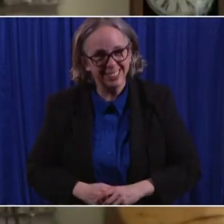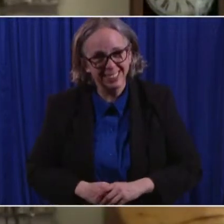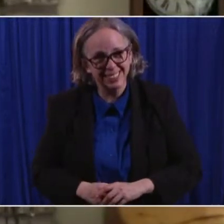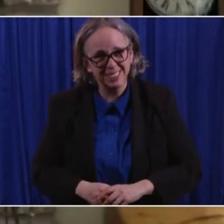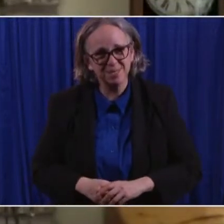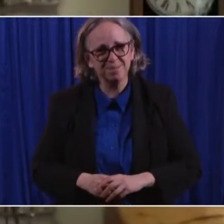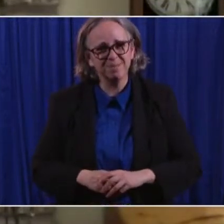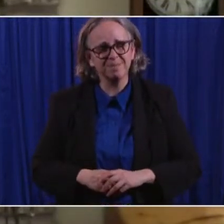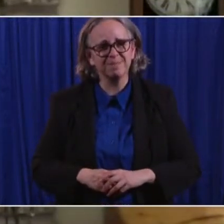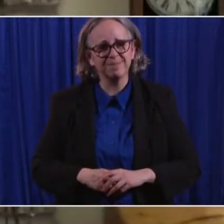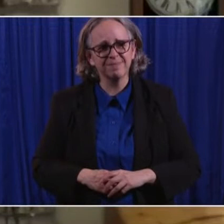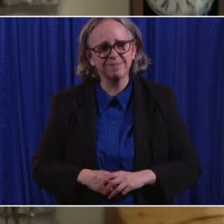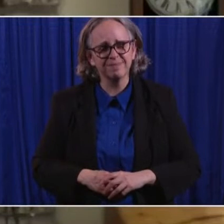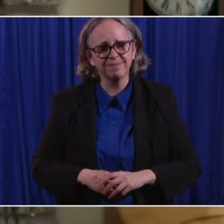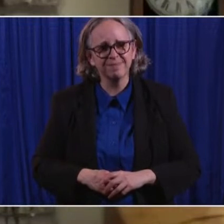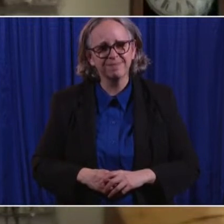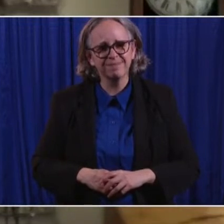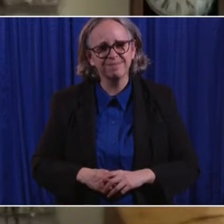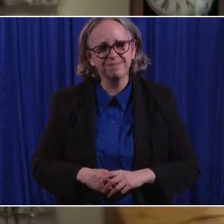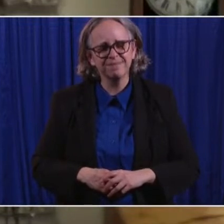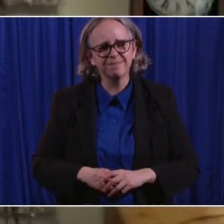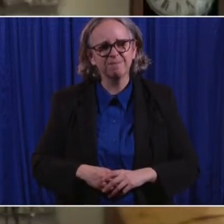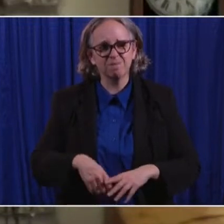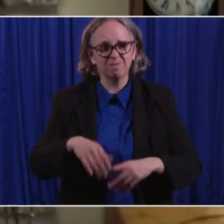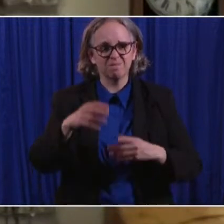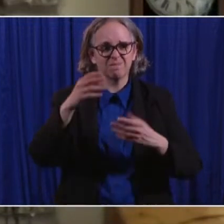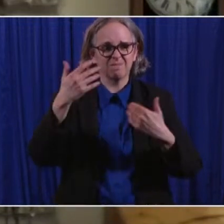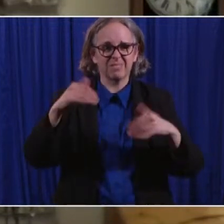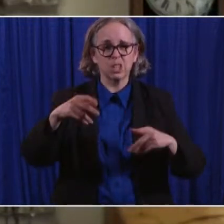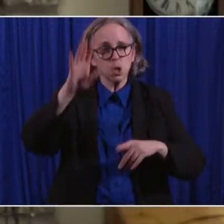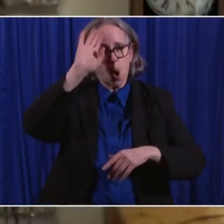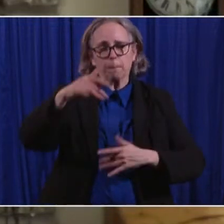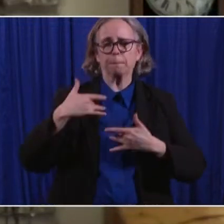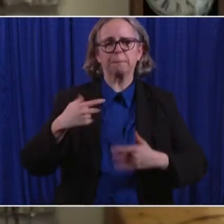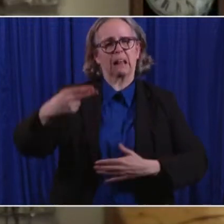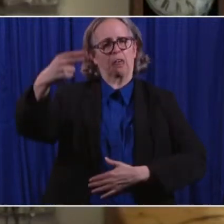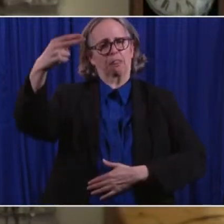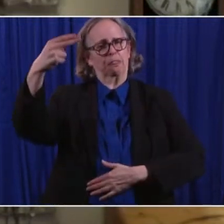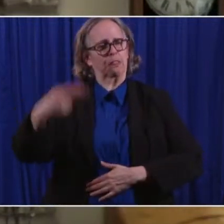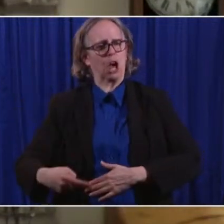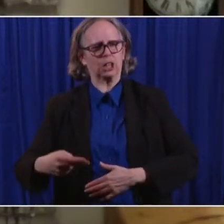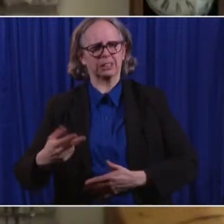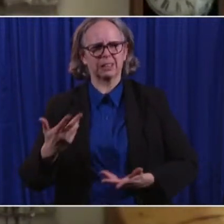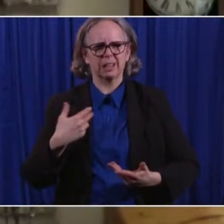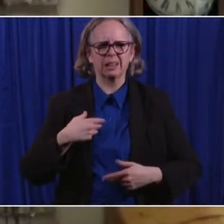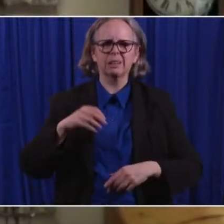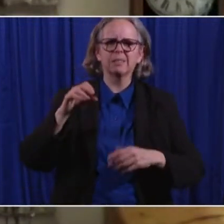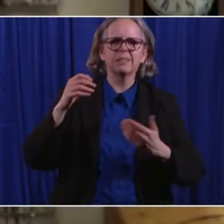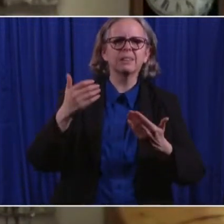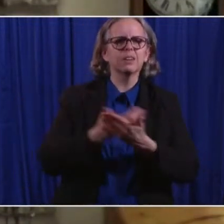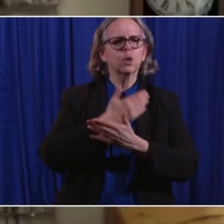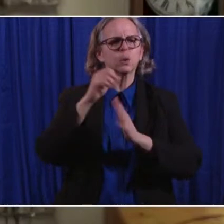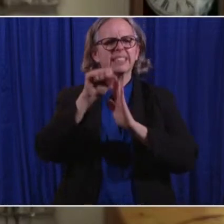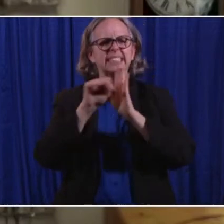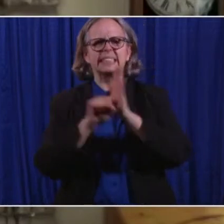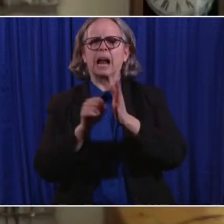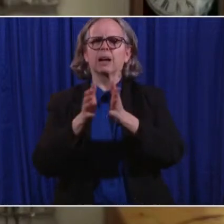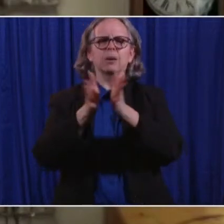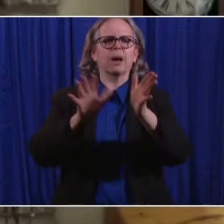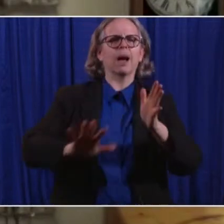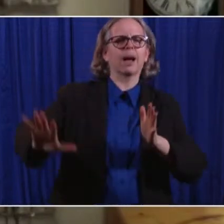We told you that every Thursday we would give you the new number, the statewide average. It has gone down. In the last week, we